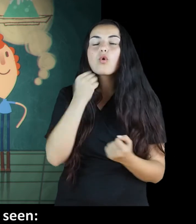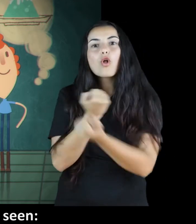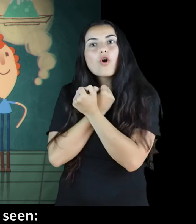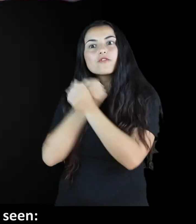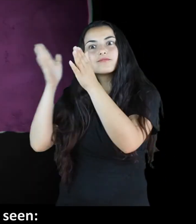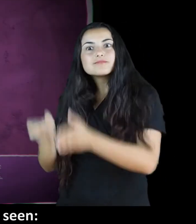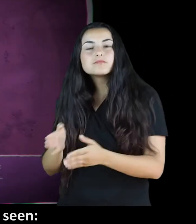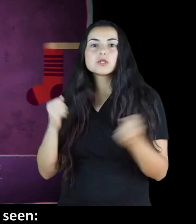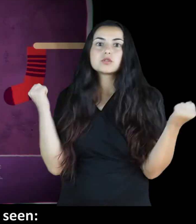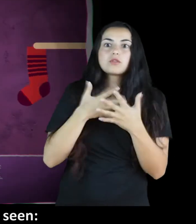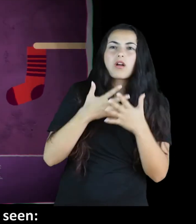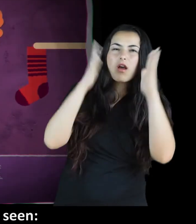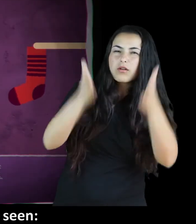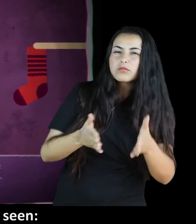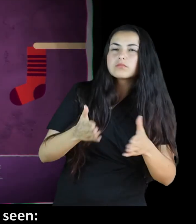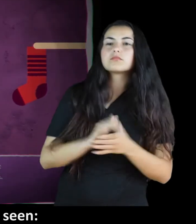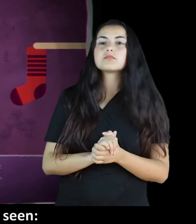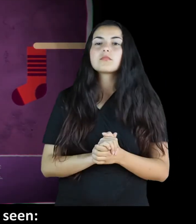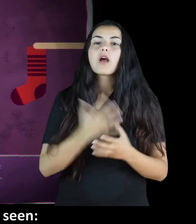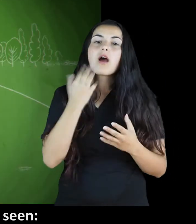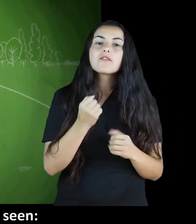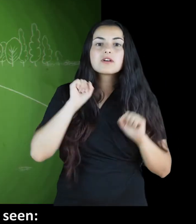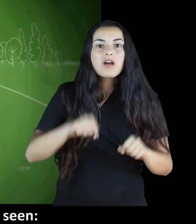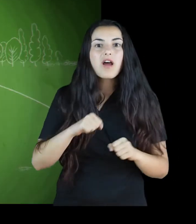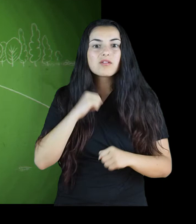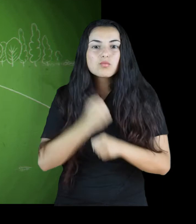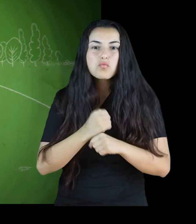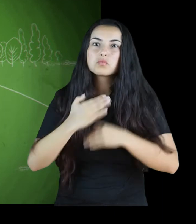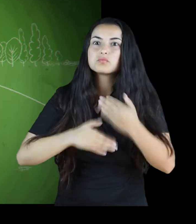foods, fears, or special skills.